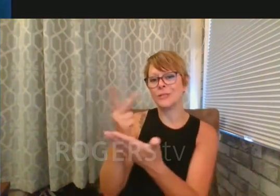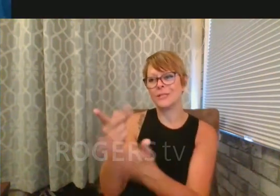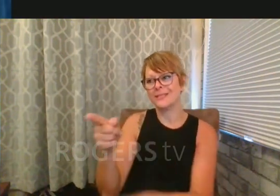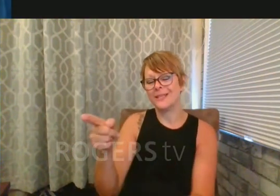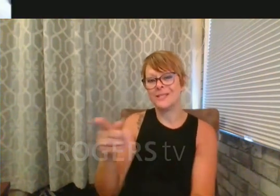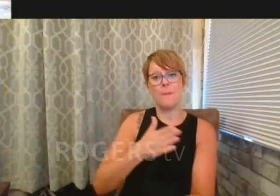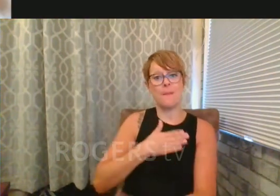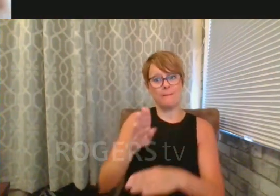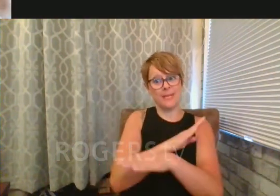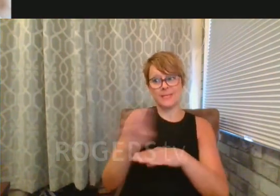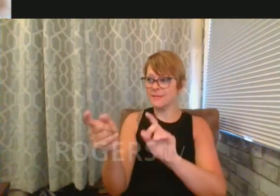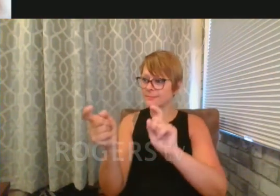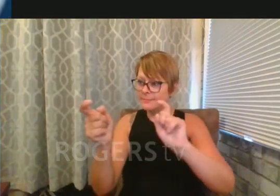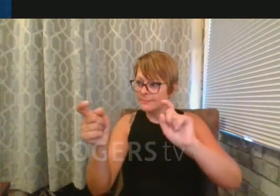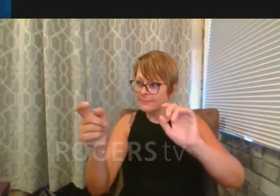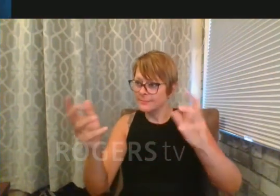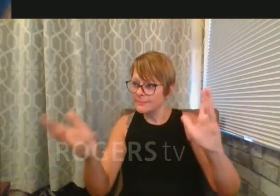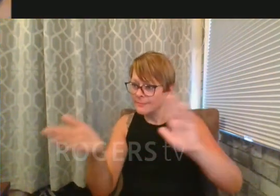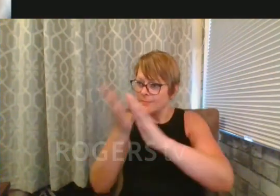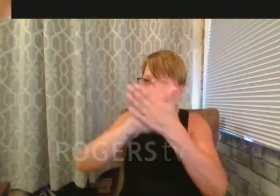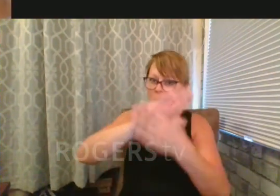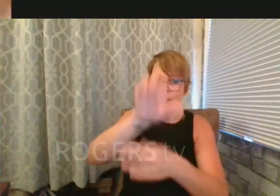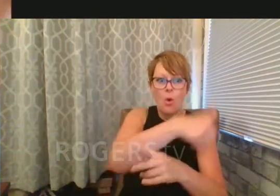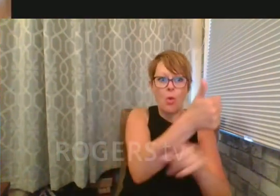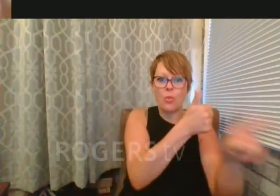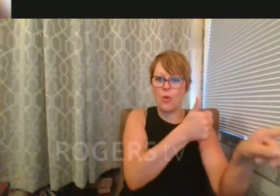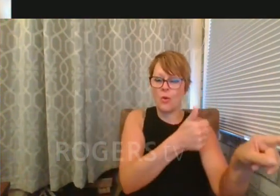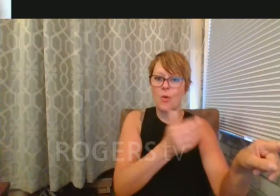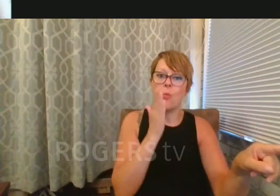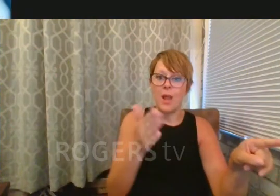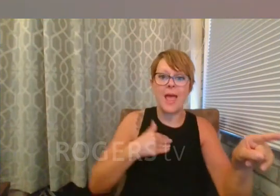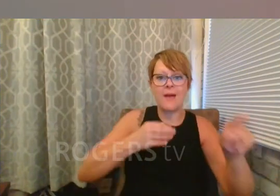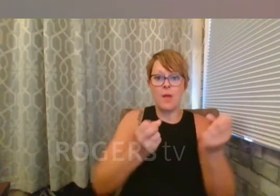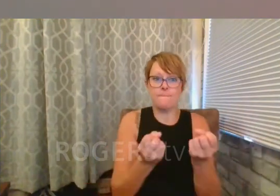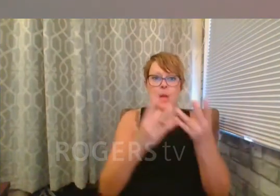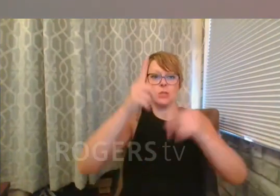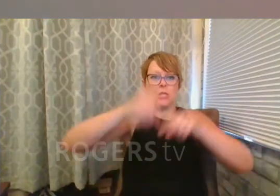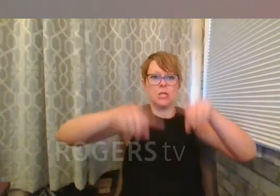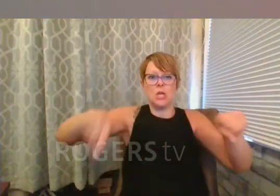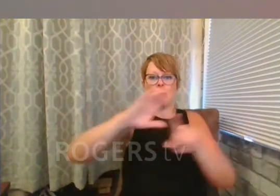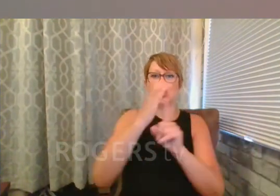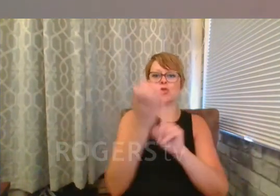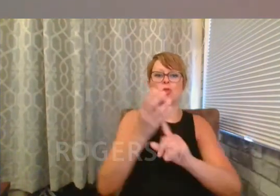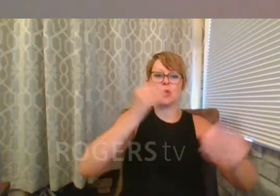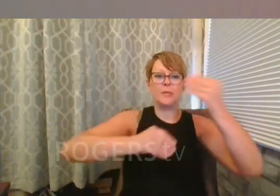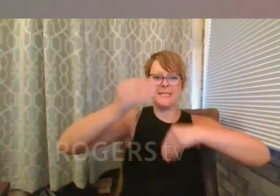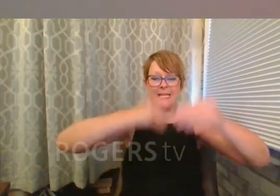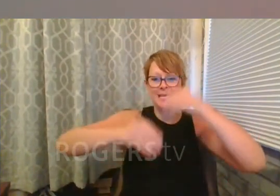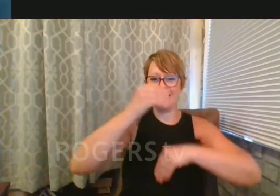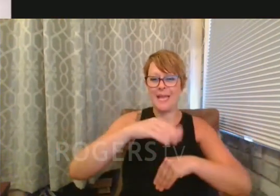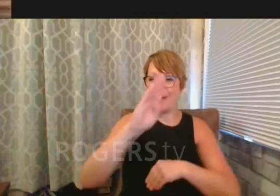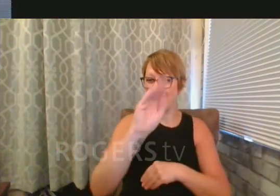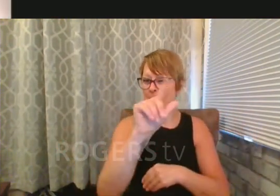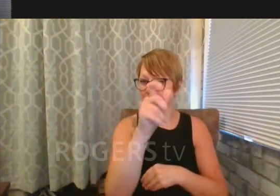else. We're going to have a multicultural cuisine here. The Balkan kitchen is cooperating with